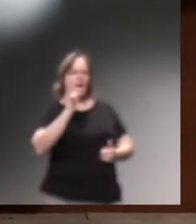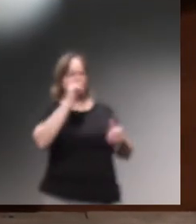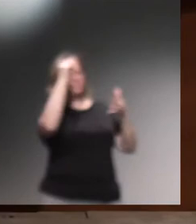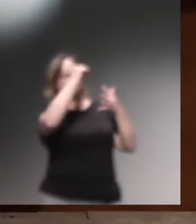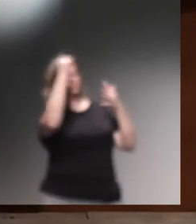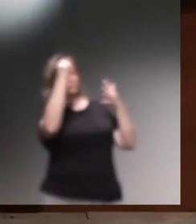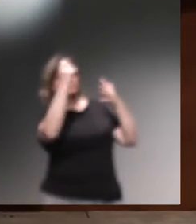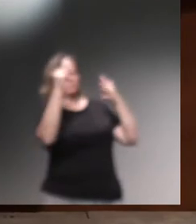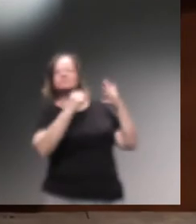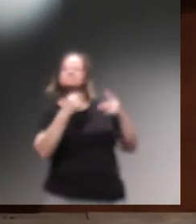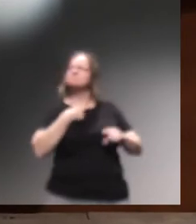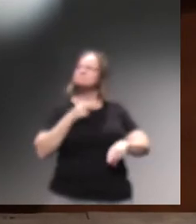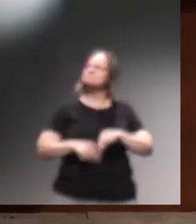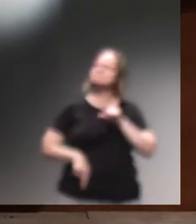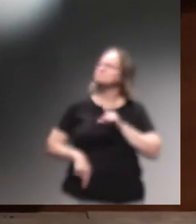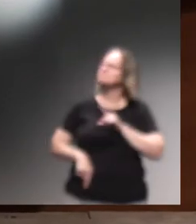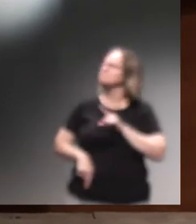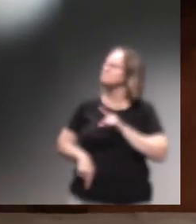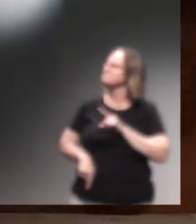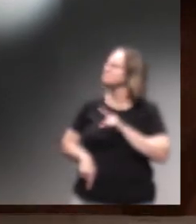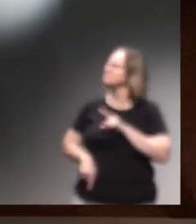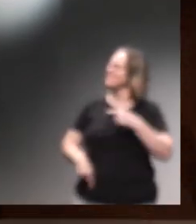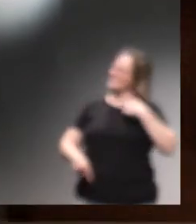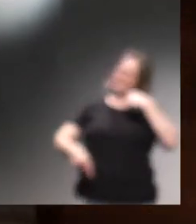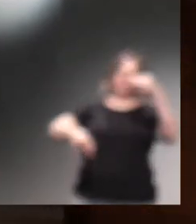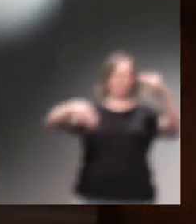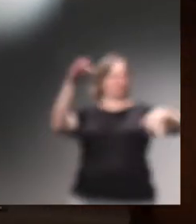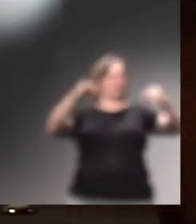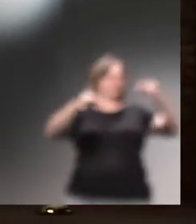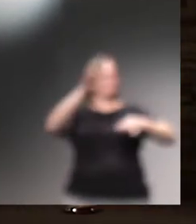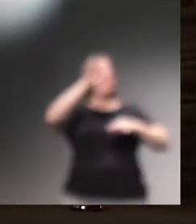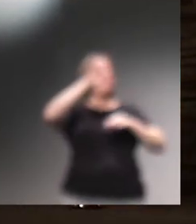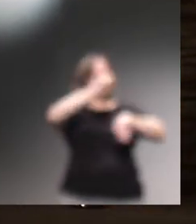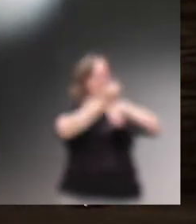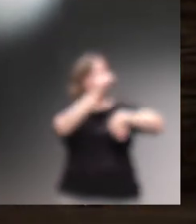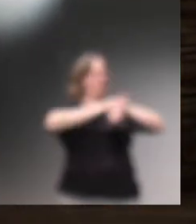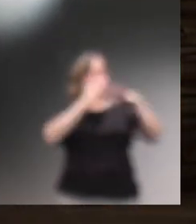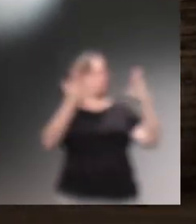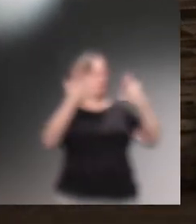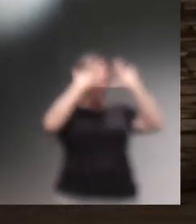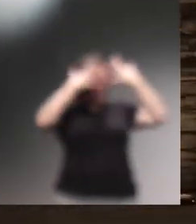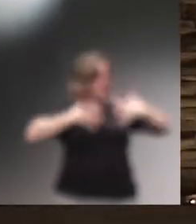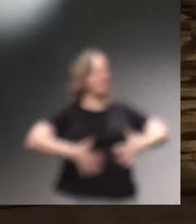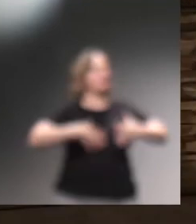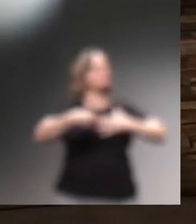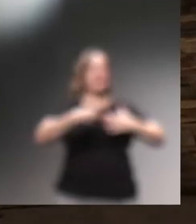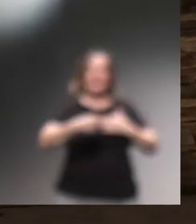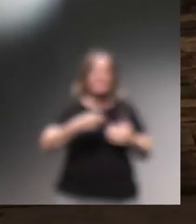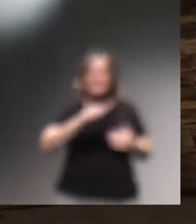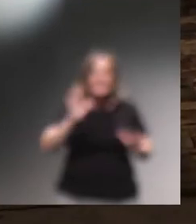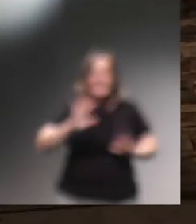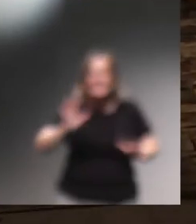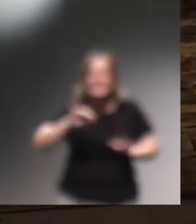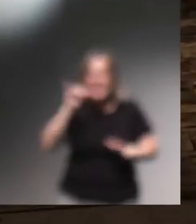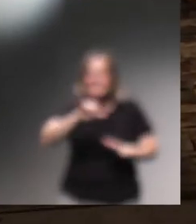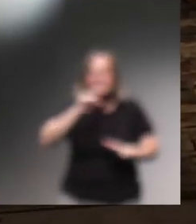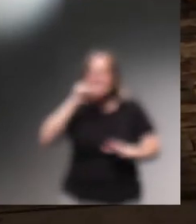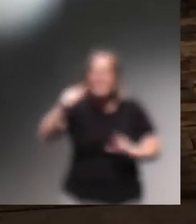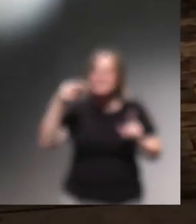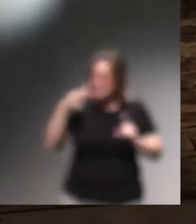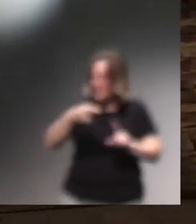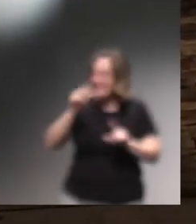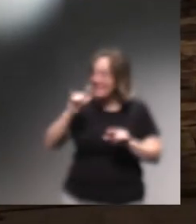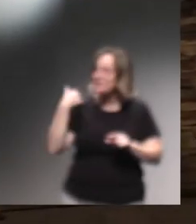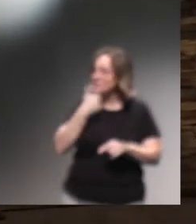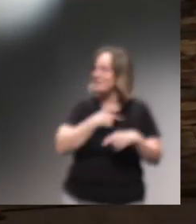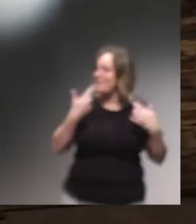because... Well, then I would be judging by appearances, and if I remember correctly, we were told that presence of God